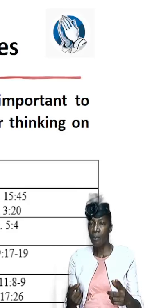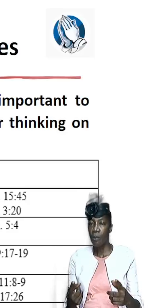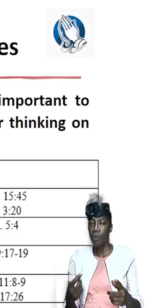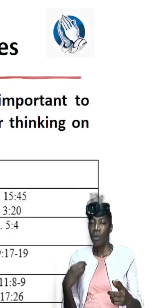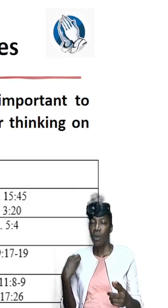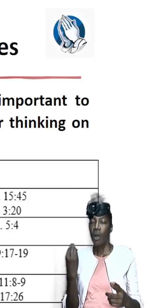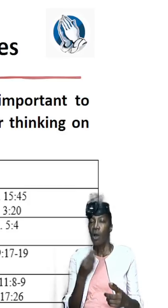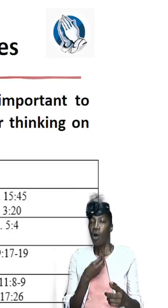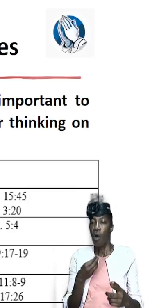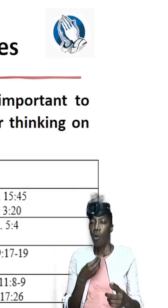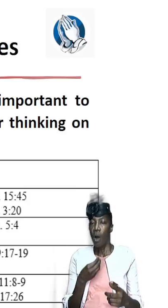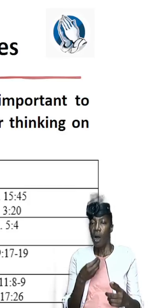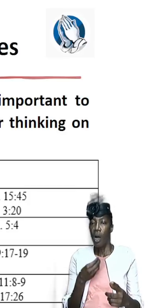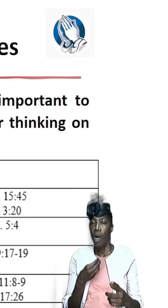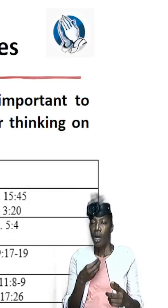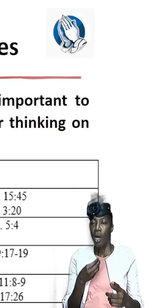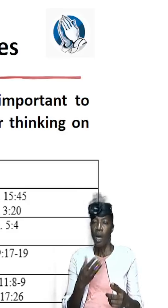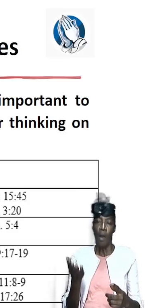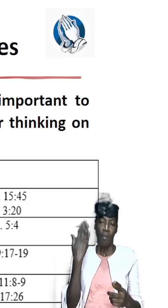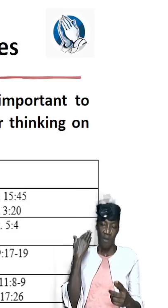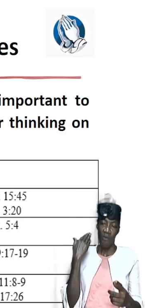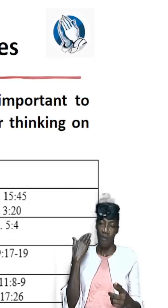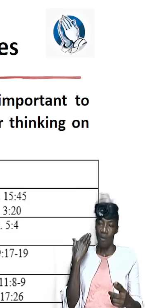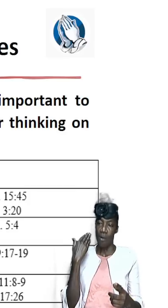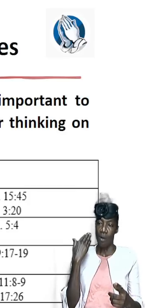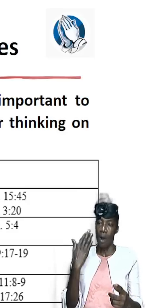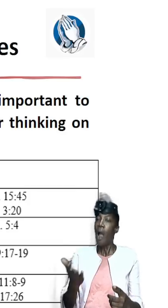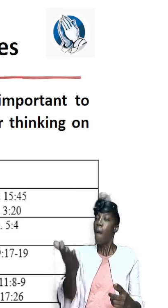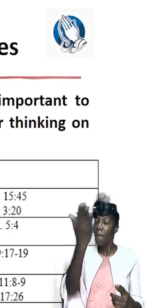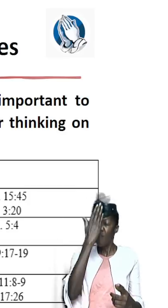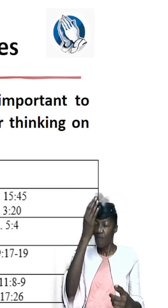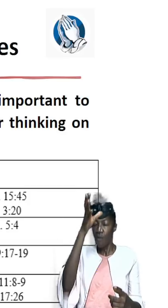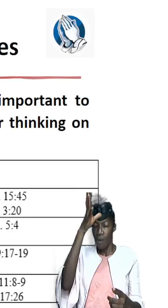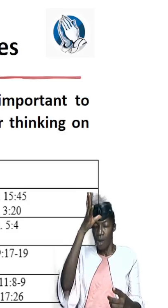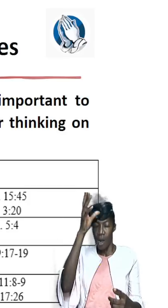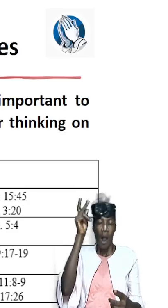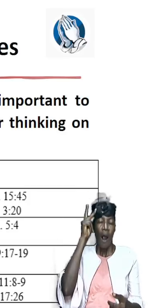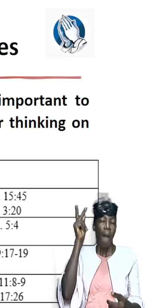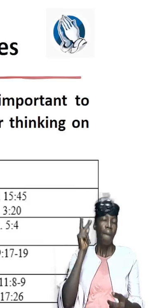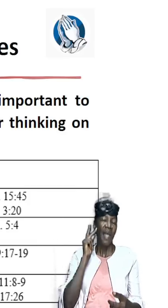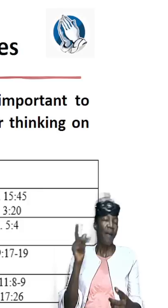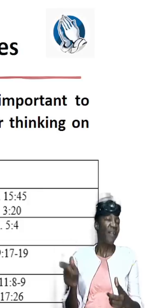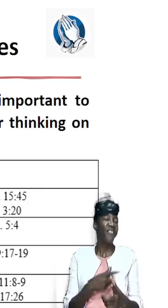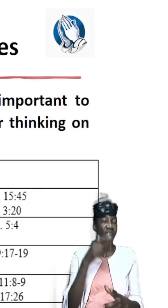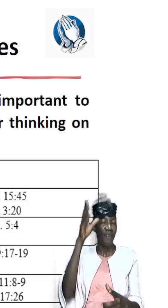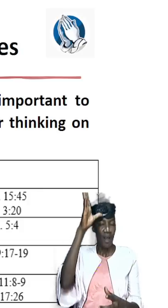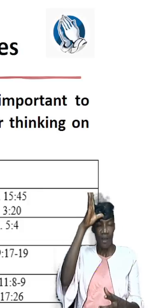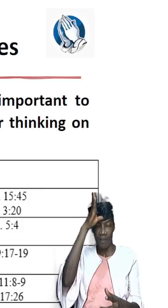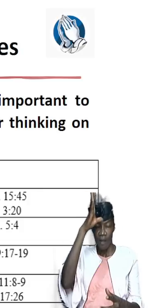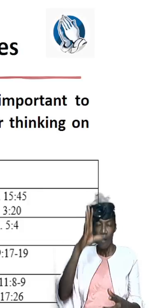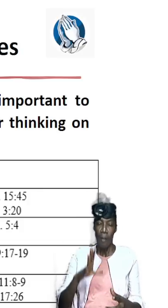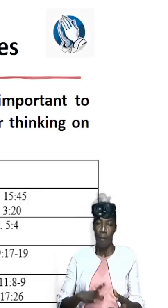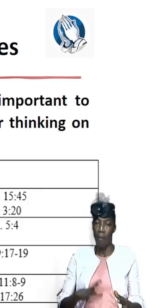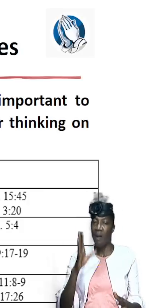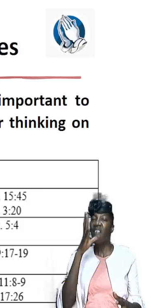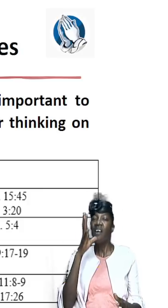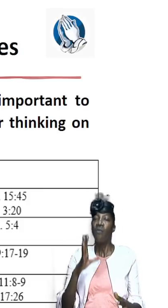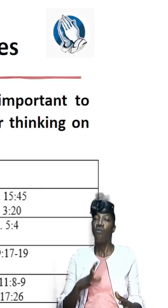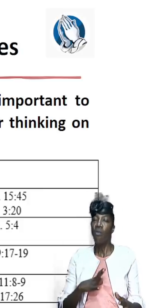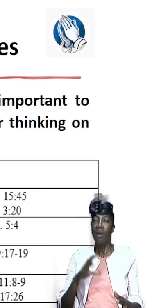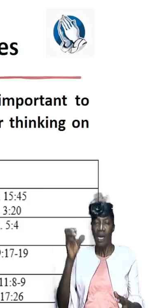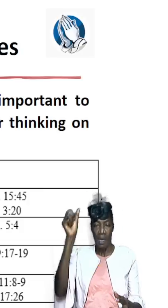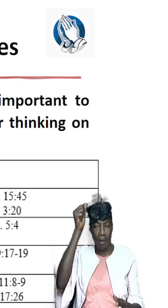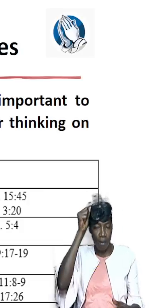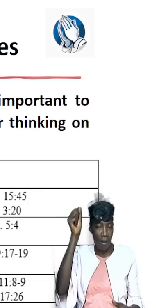our foreparents, the first man and the first woman, Adam and Eve. It's scriptures